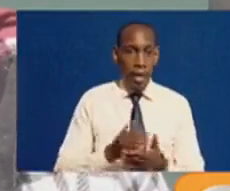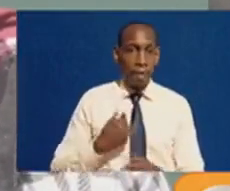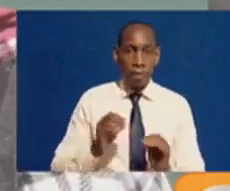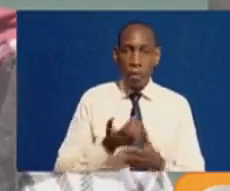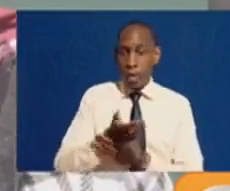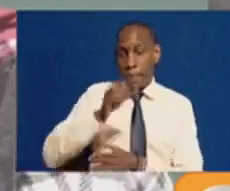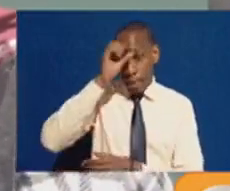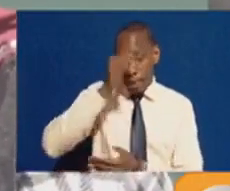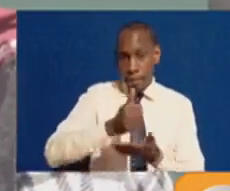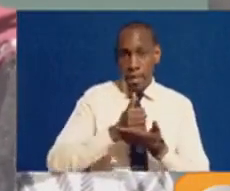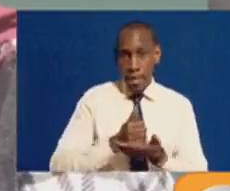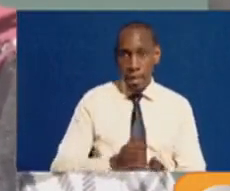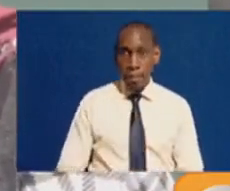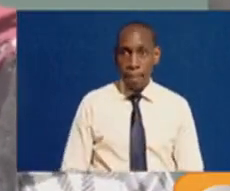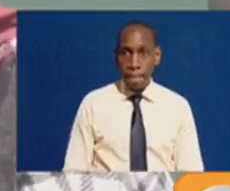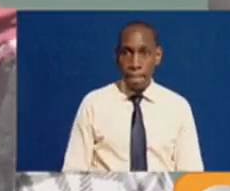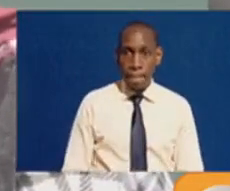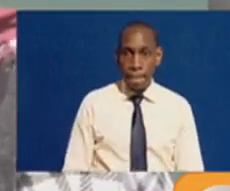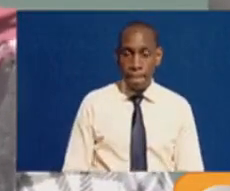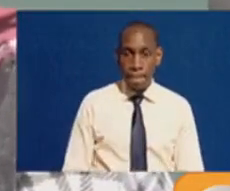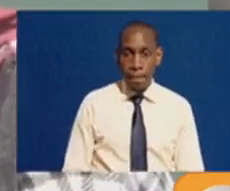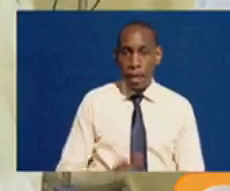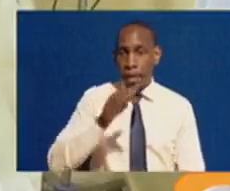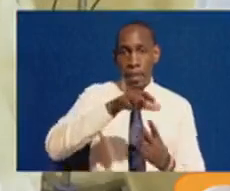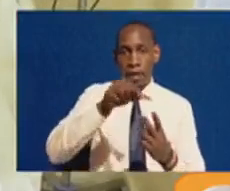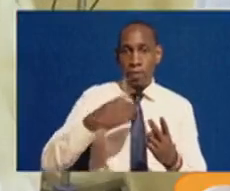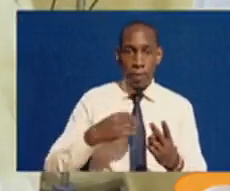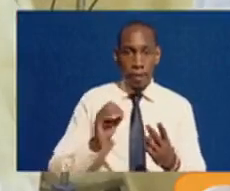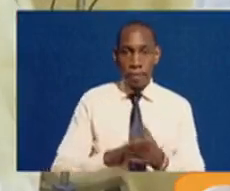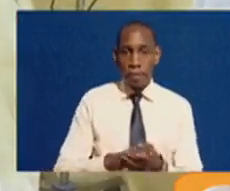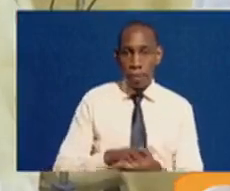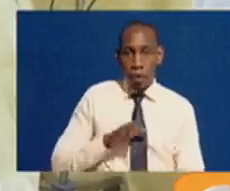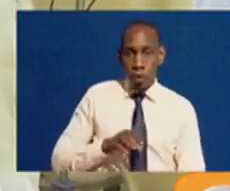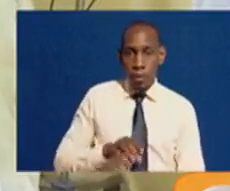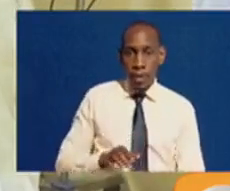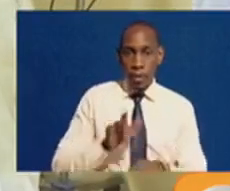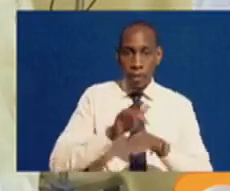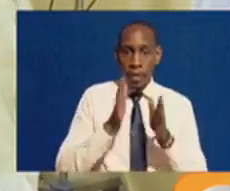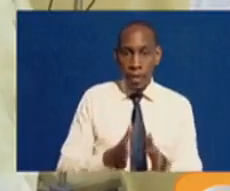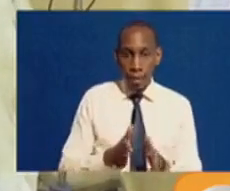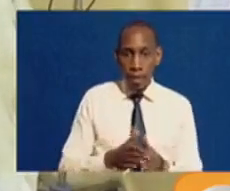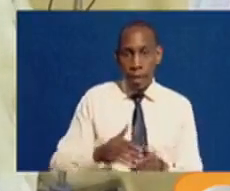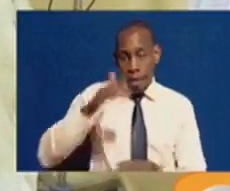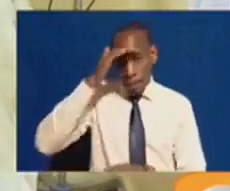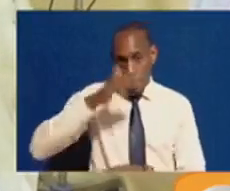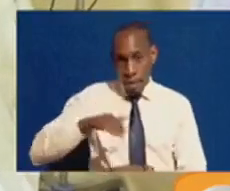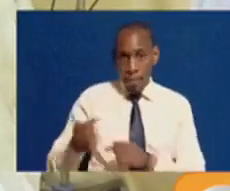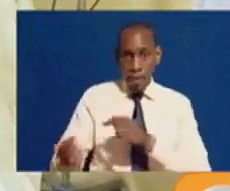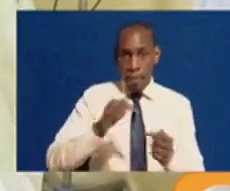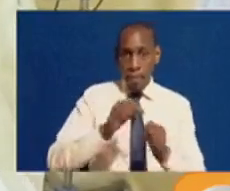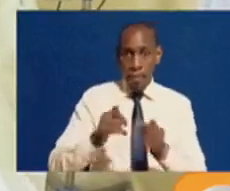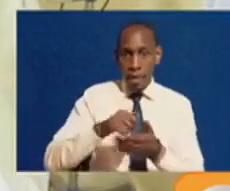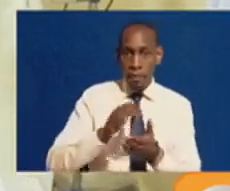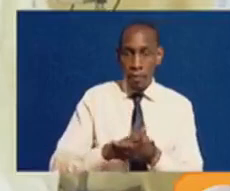tu serikali nisaidie. Sina namna yoyote. Miriam is the victim of a bar brawl involving Kongelai